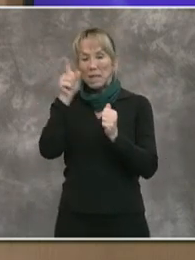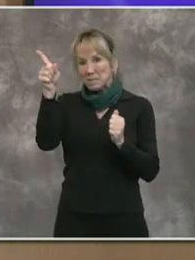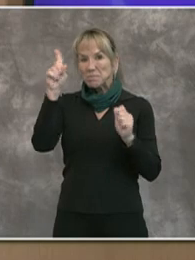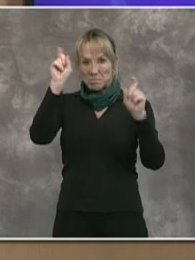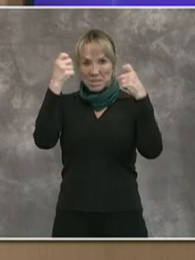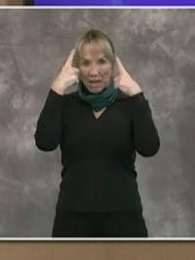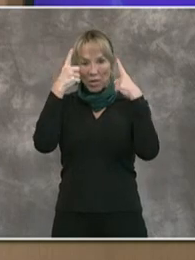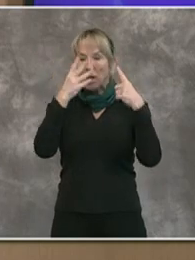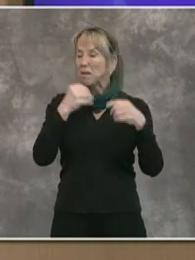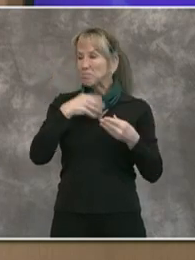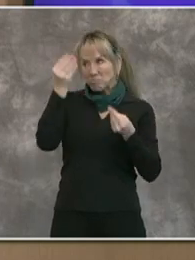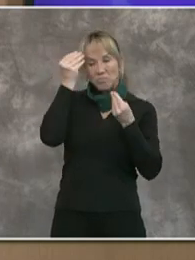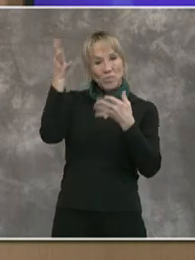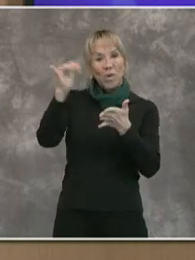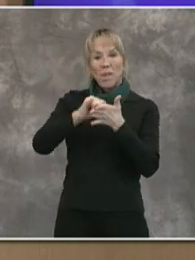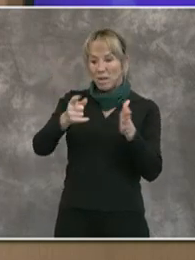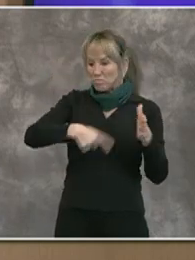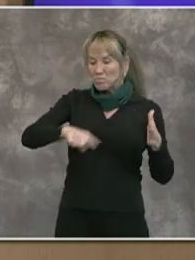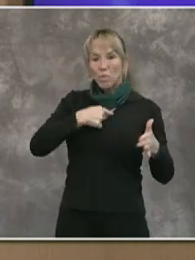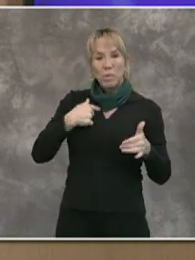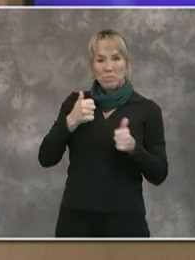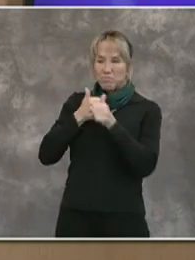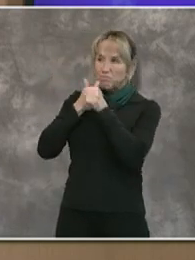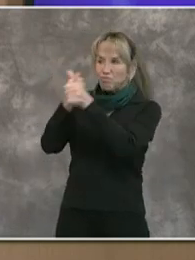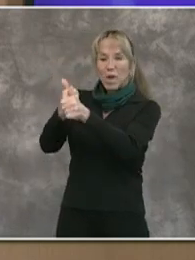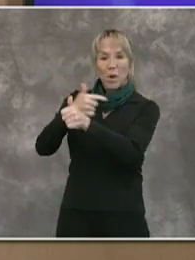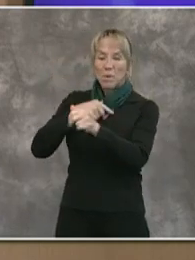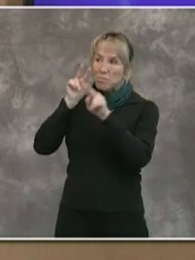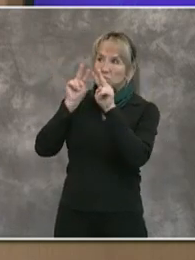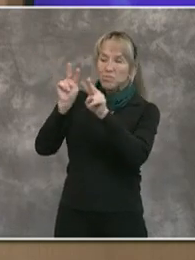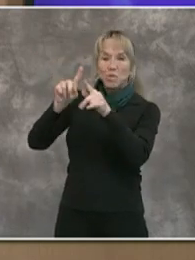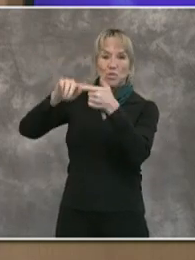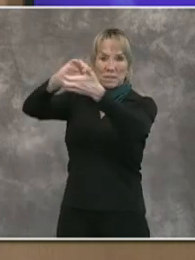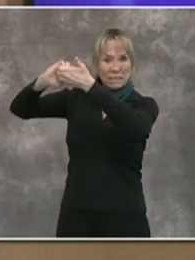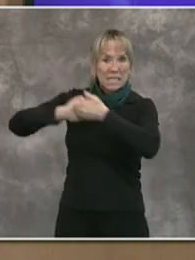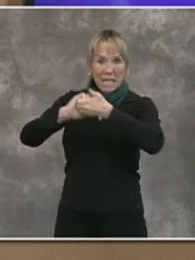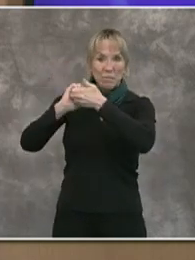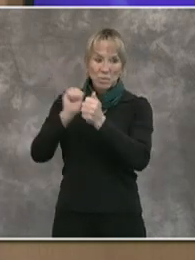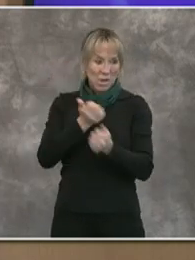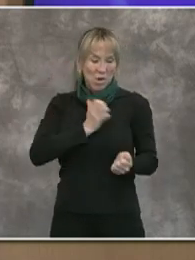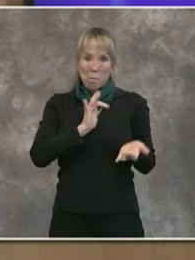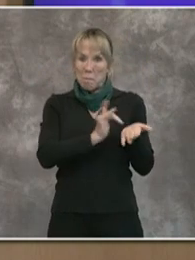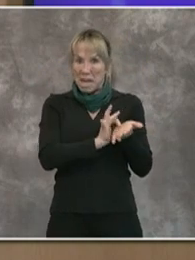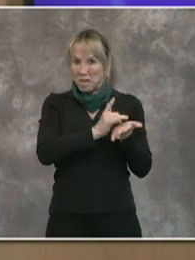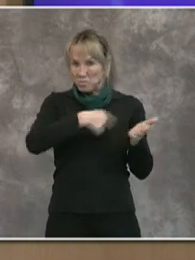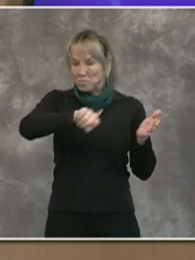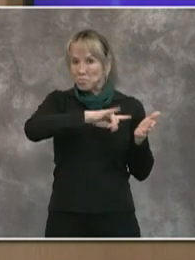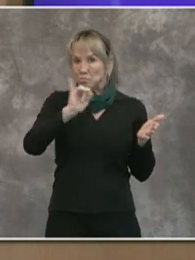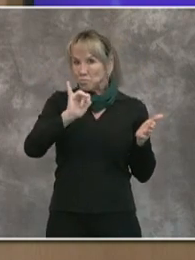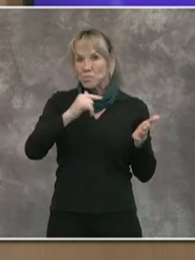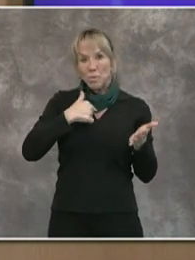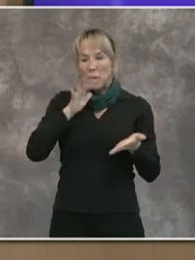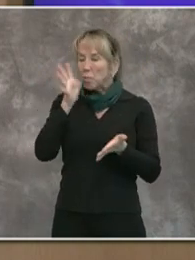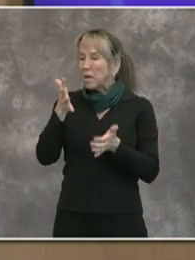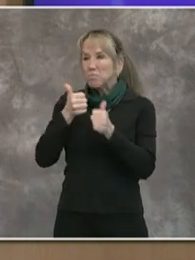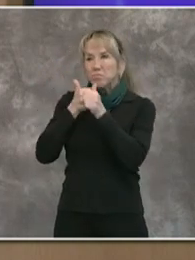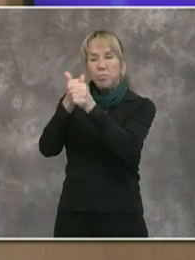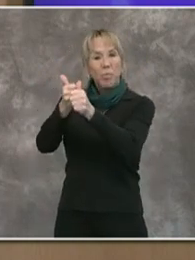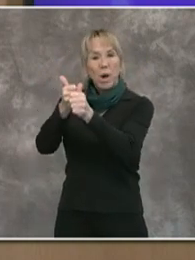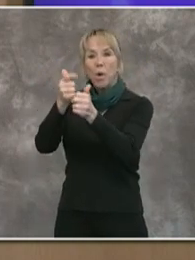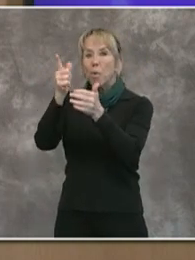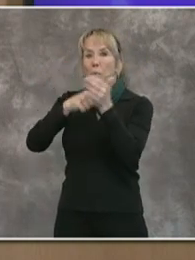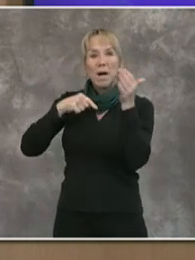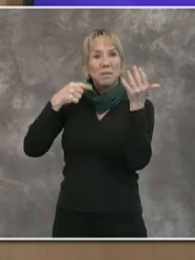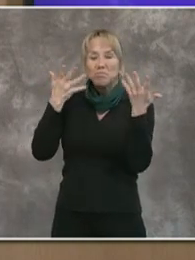to collaborating and providing input in representing the interests of San Diego County to the state of California on any efforts